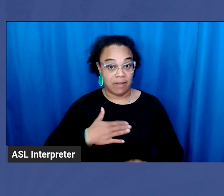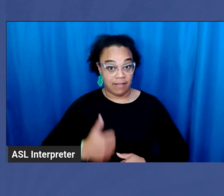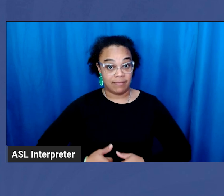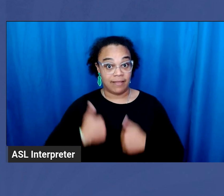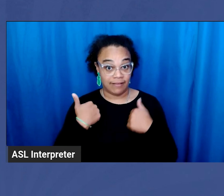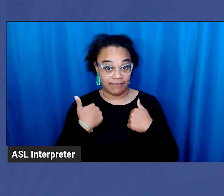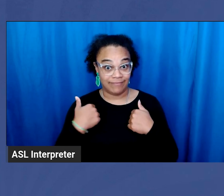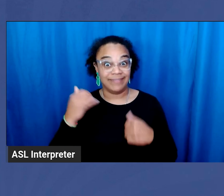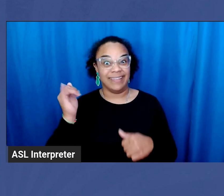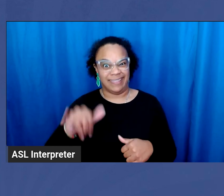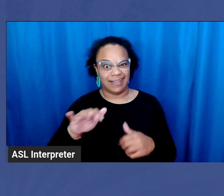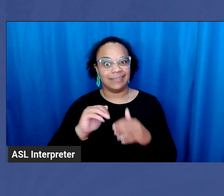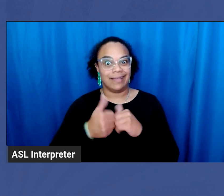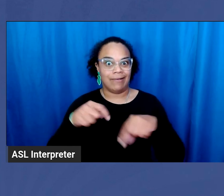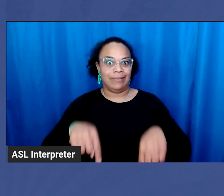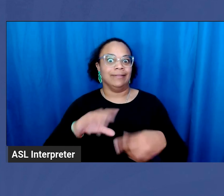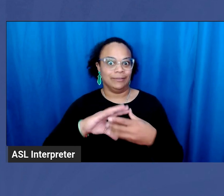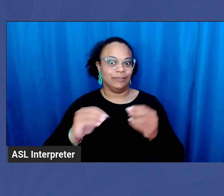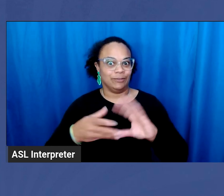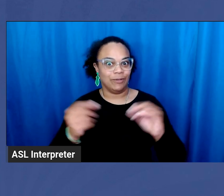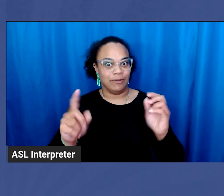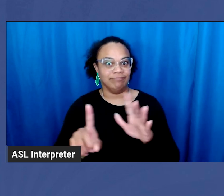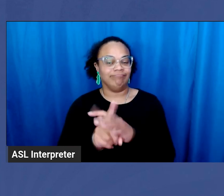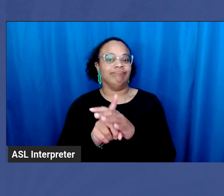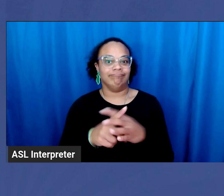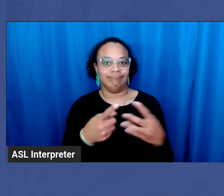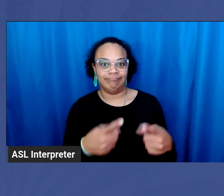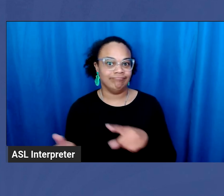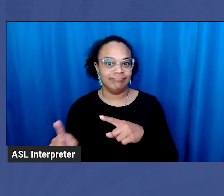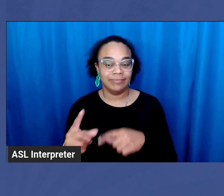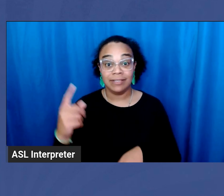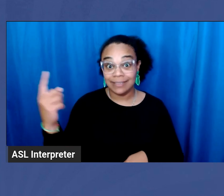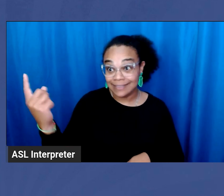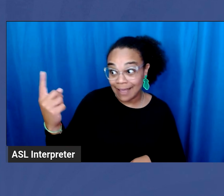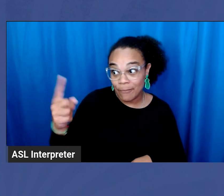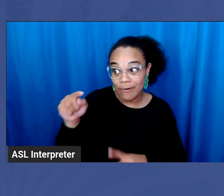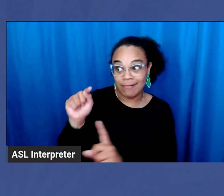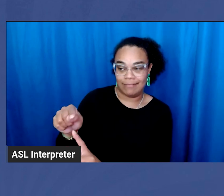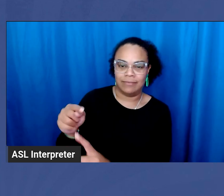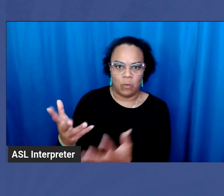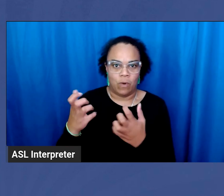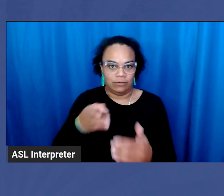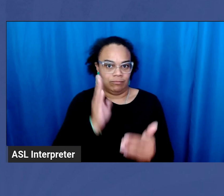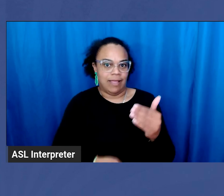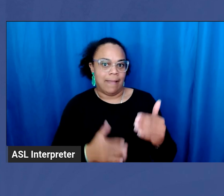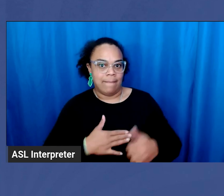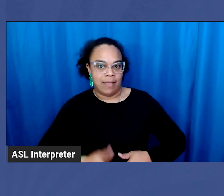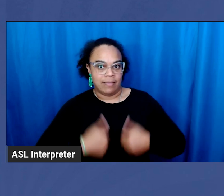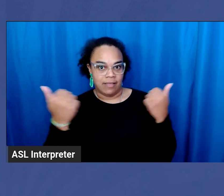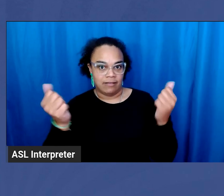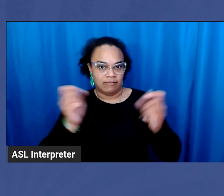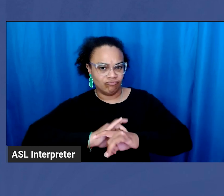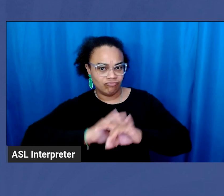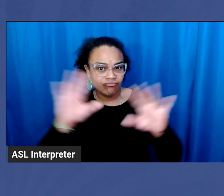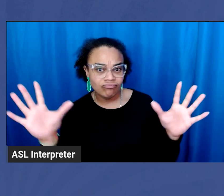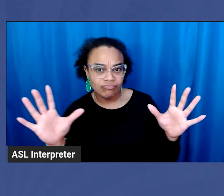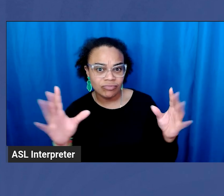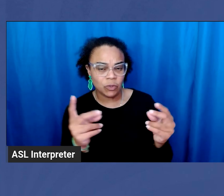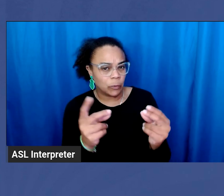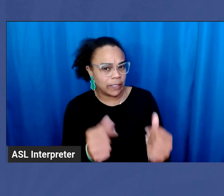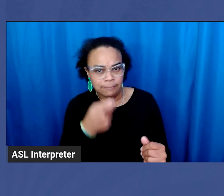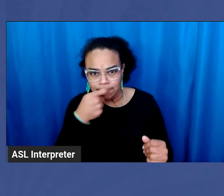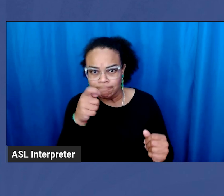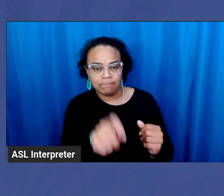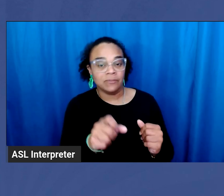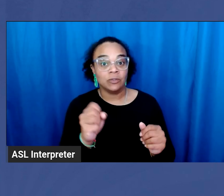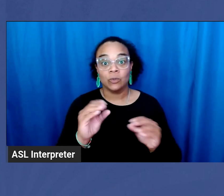That is how this story came to be. Someone wanted for my life to end brutally, explicitly, so that